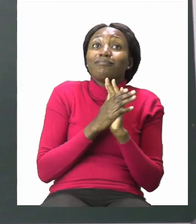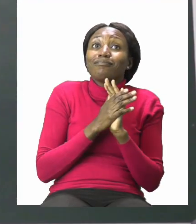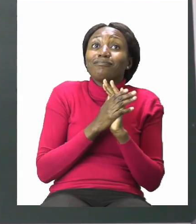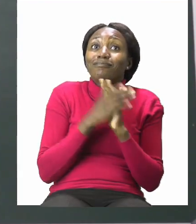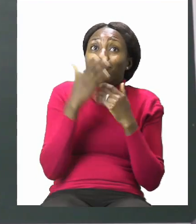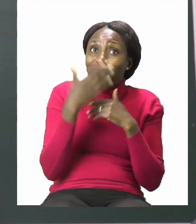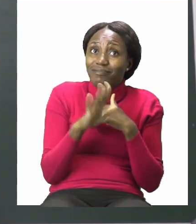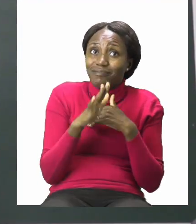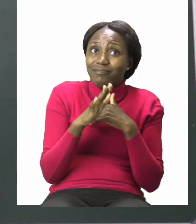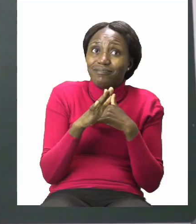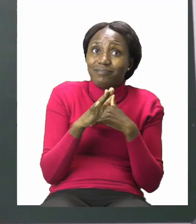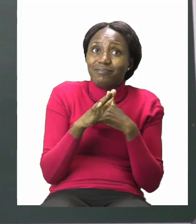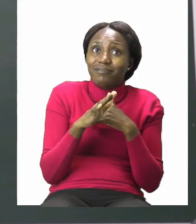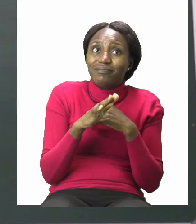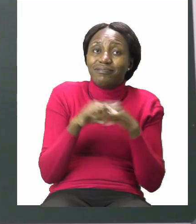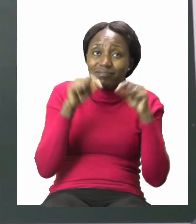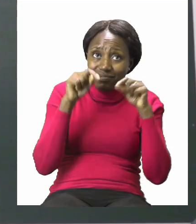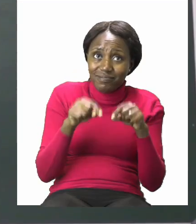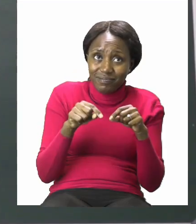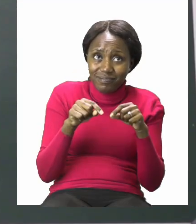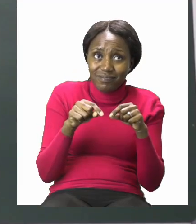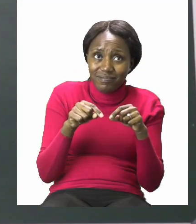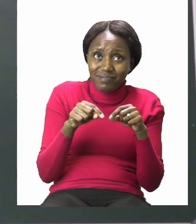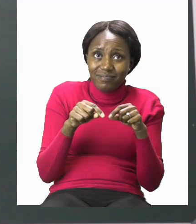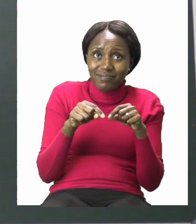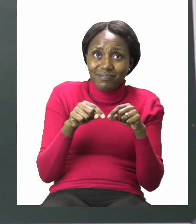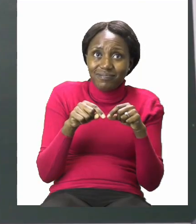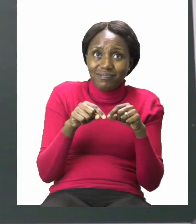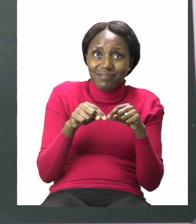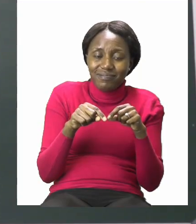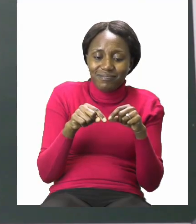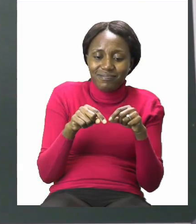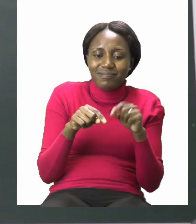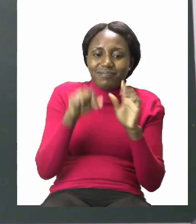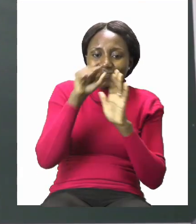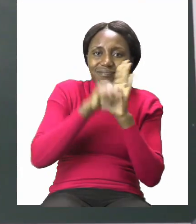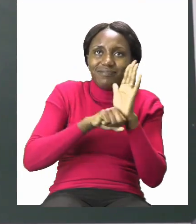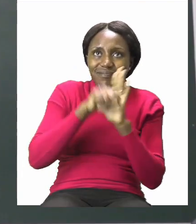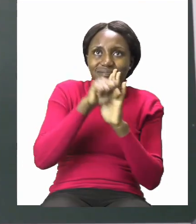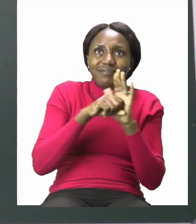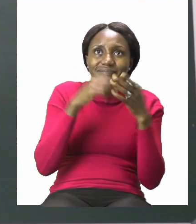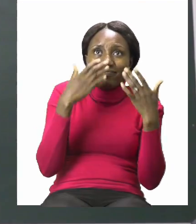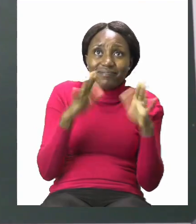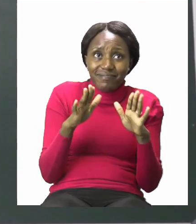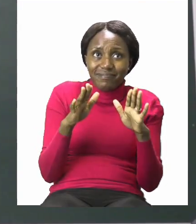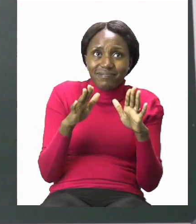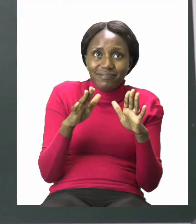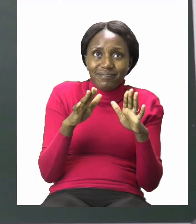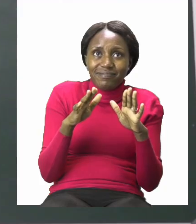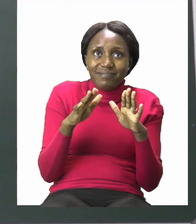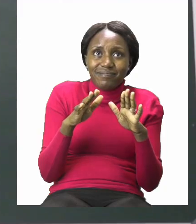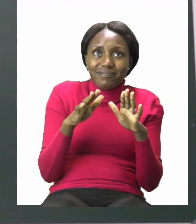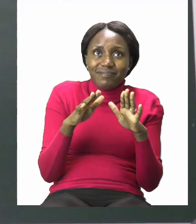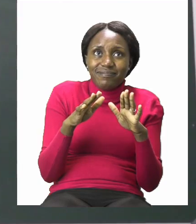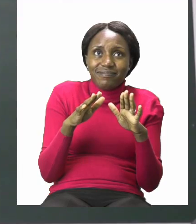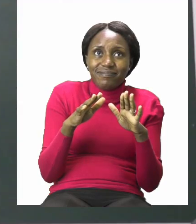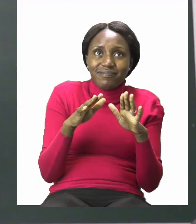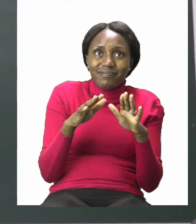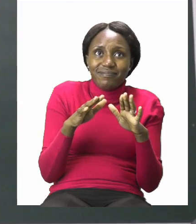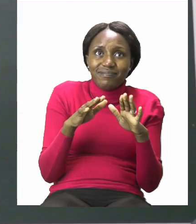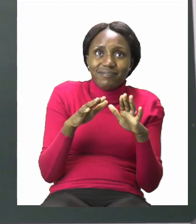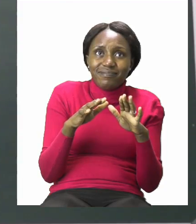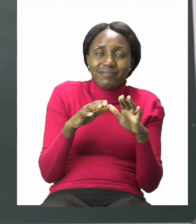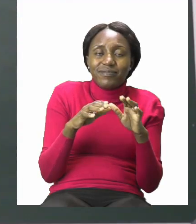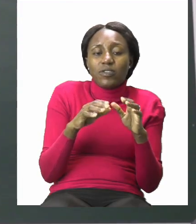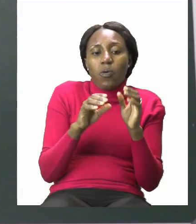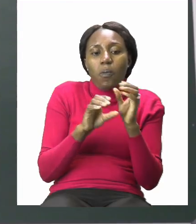over my house. So, now that there is glue on my house, and I'm sure there is glue on my house, I first need to close